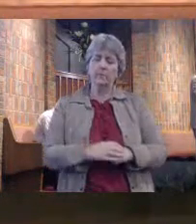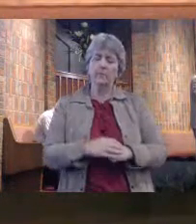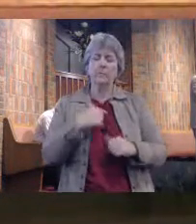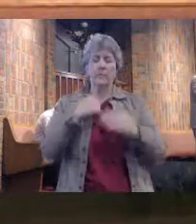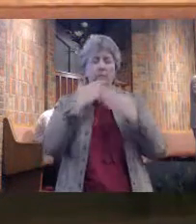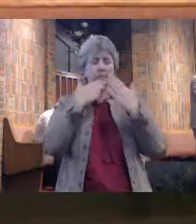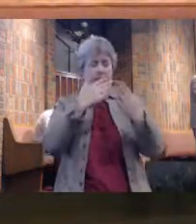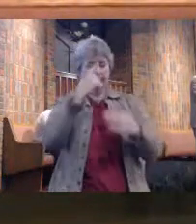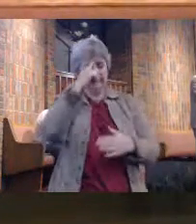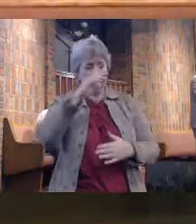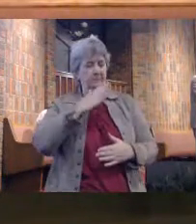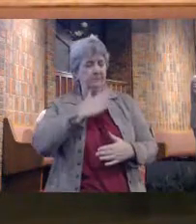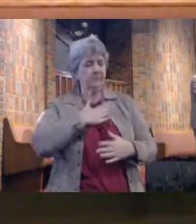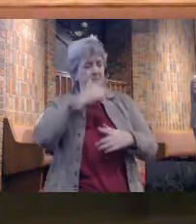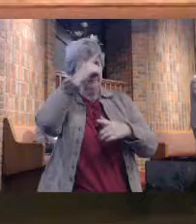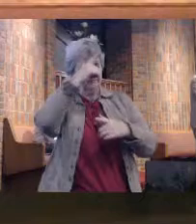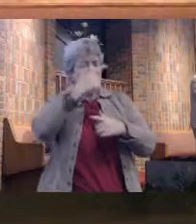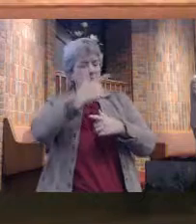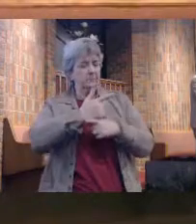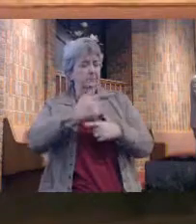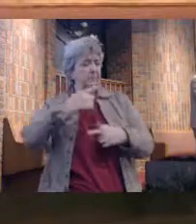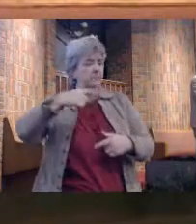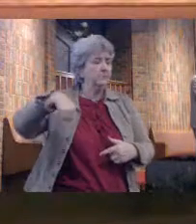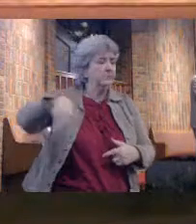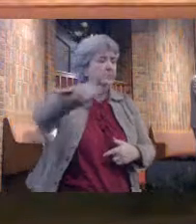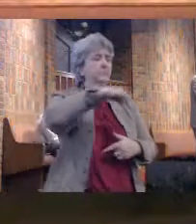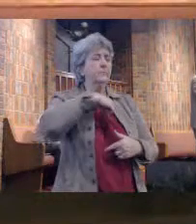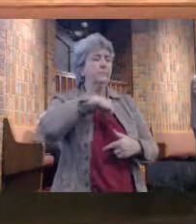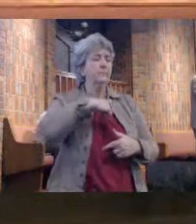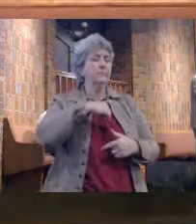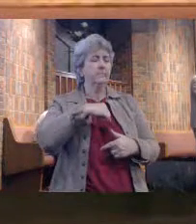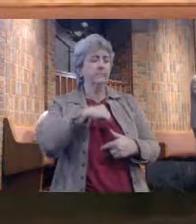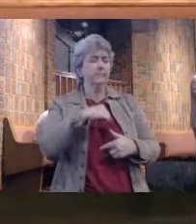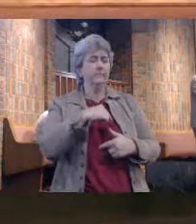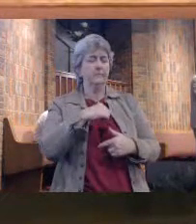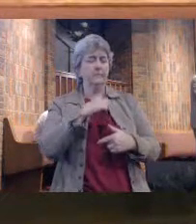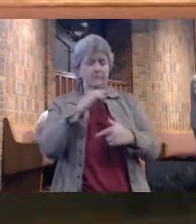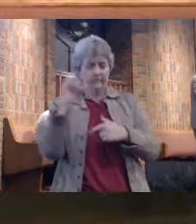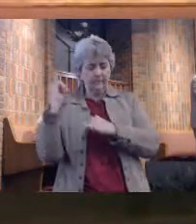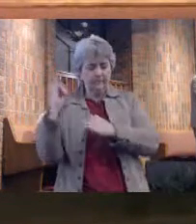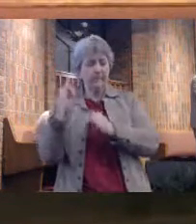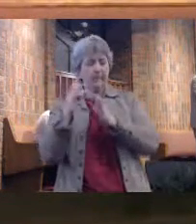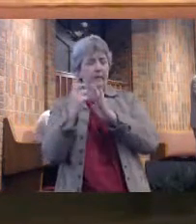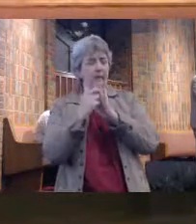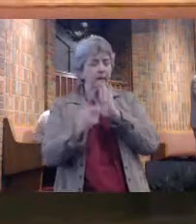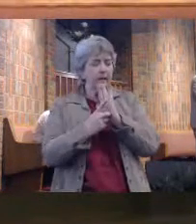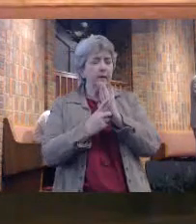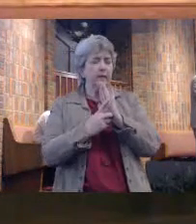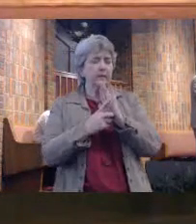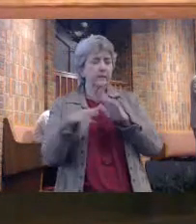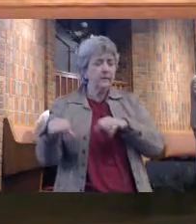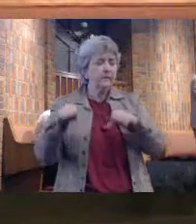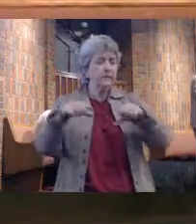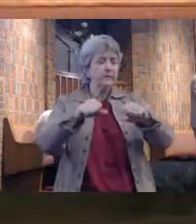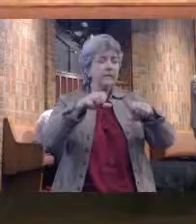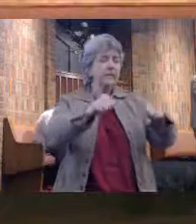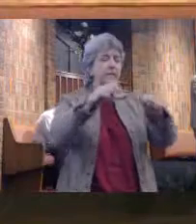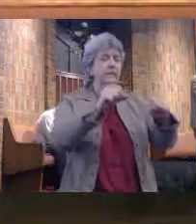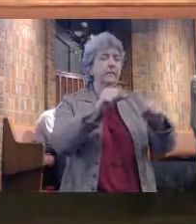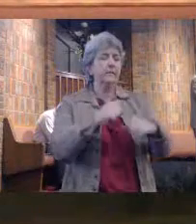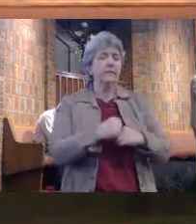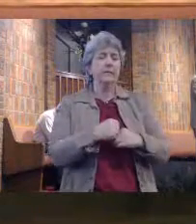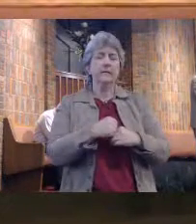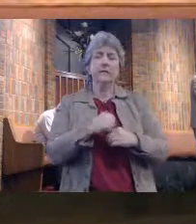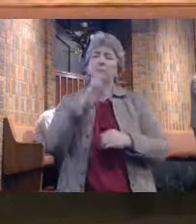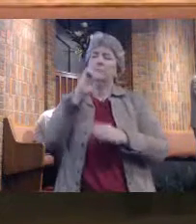brothers that helps along with the avenues of deaconship for what the elders have asked us to do.